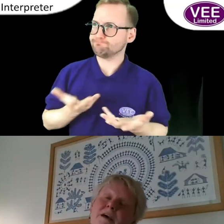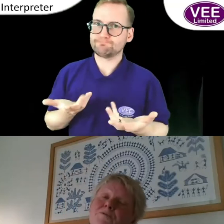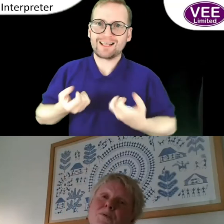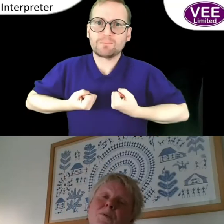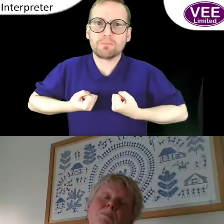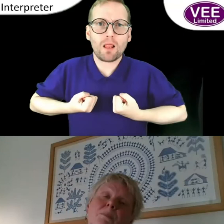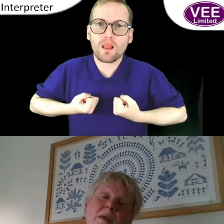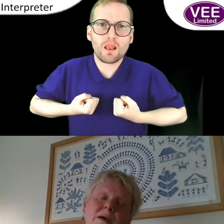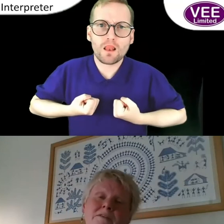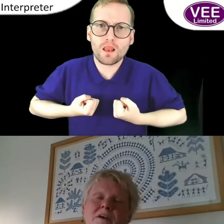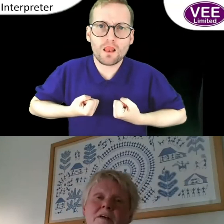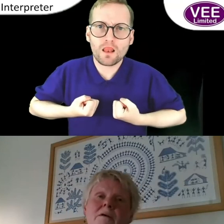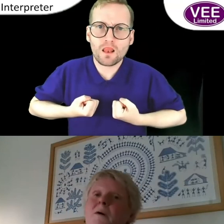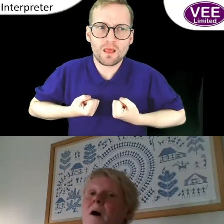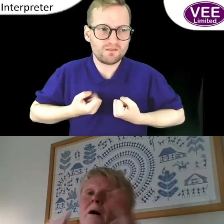unacceptable.